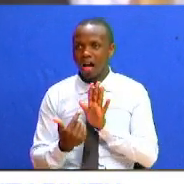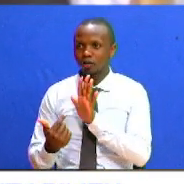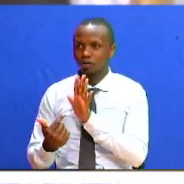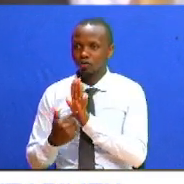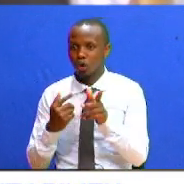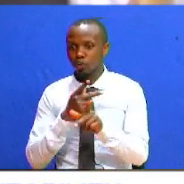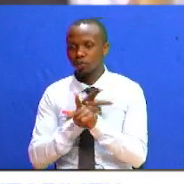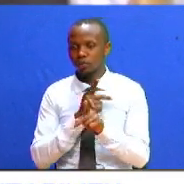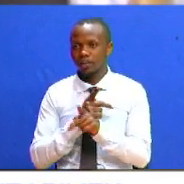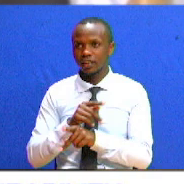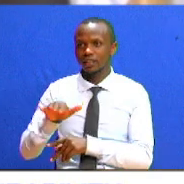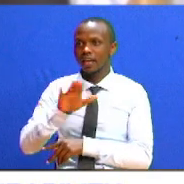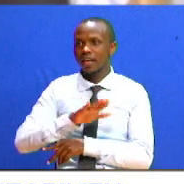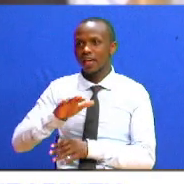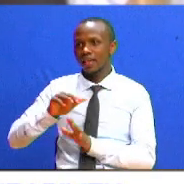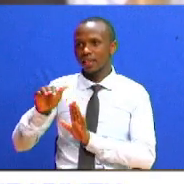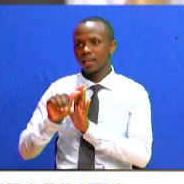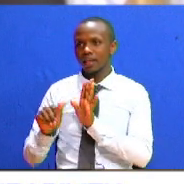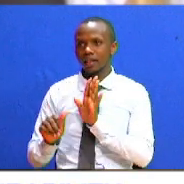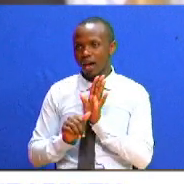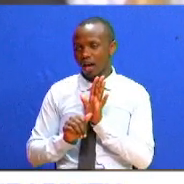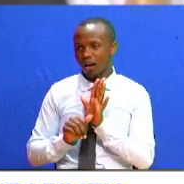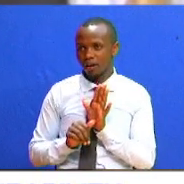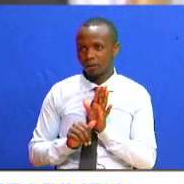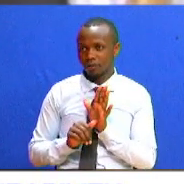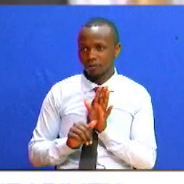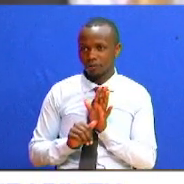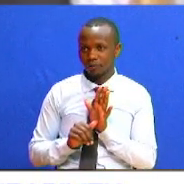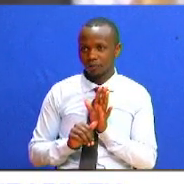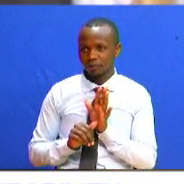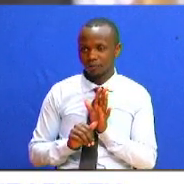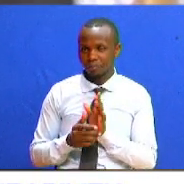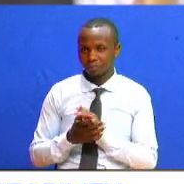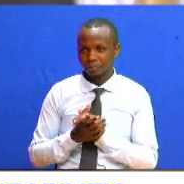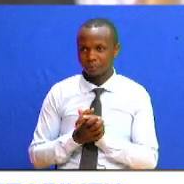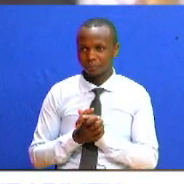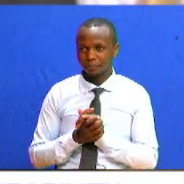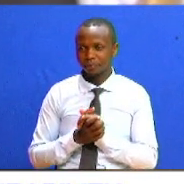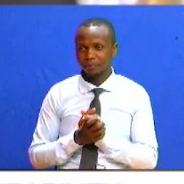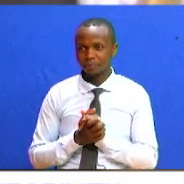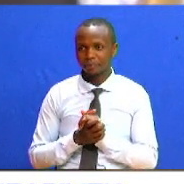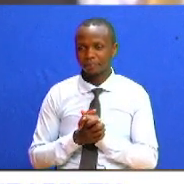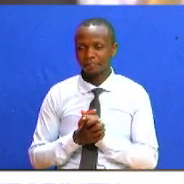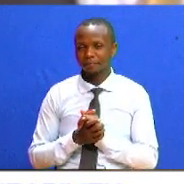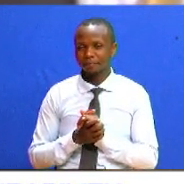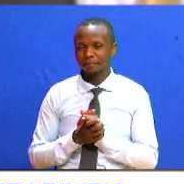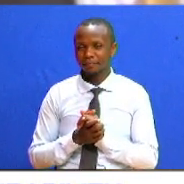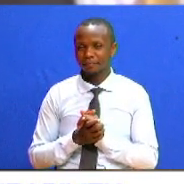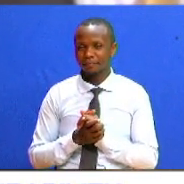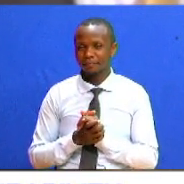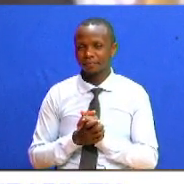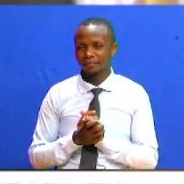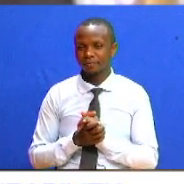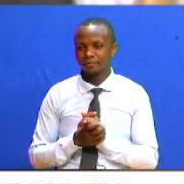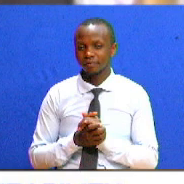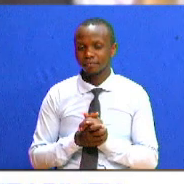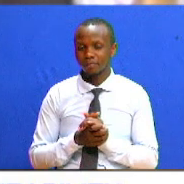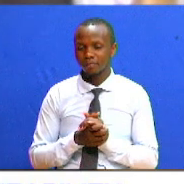Protected Areas Act, CAP 204, Laws of Kenya. For the avoidance of